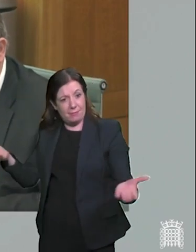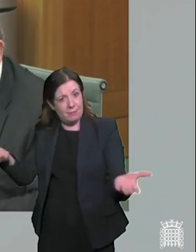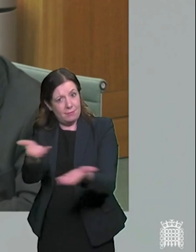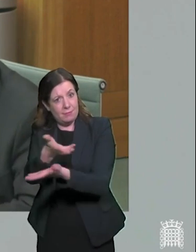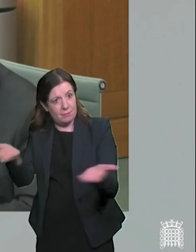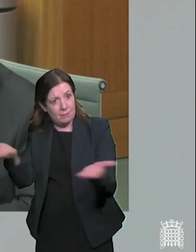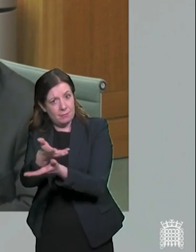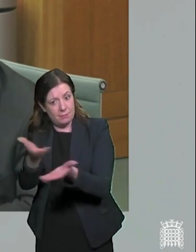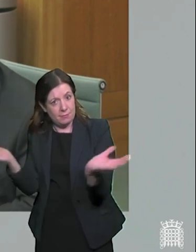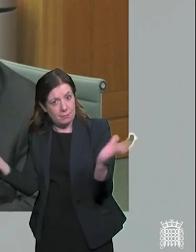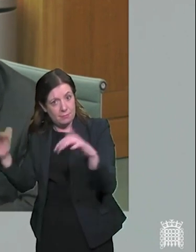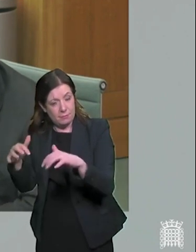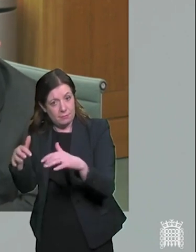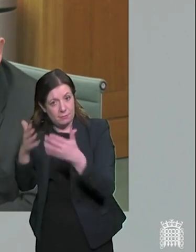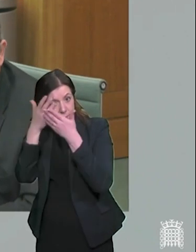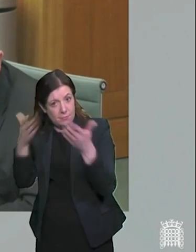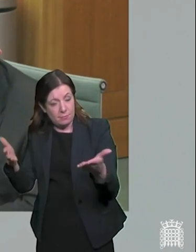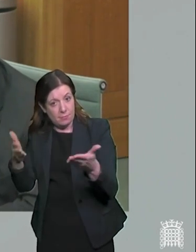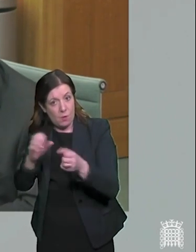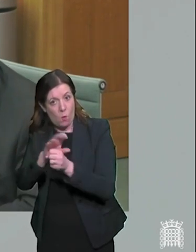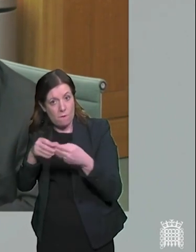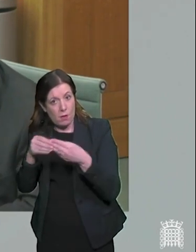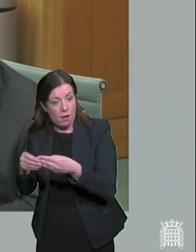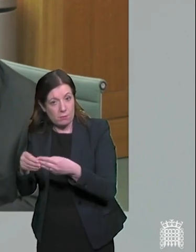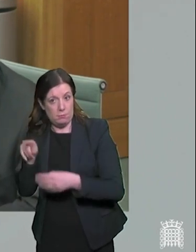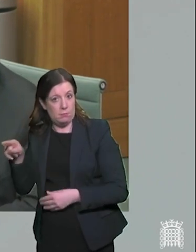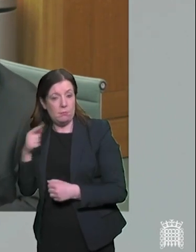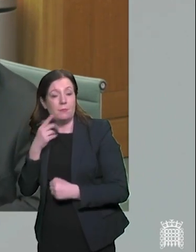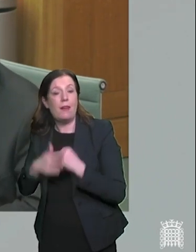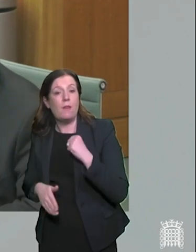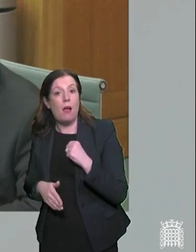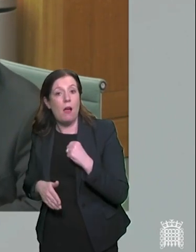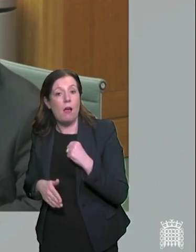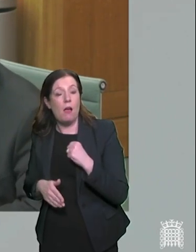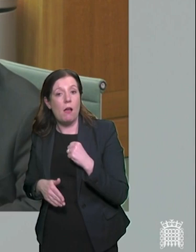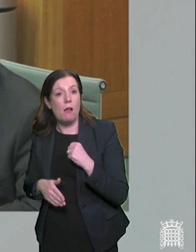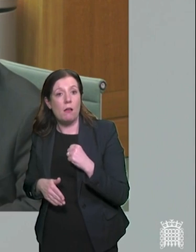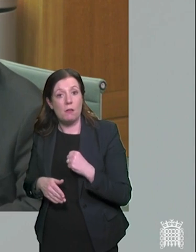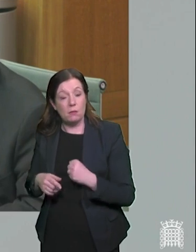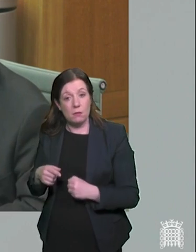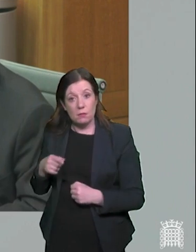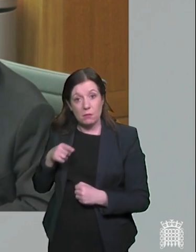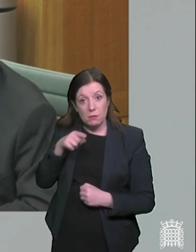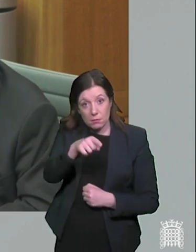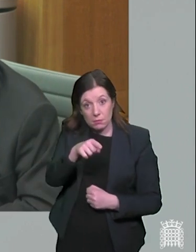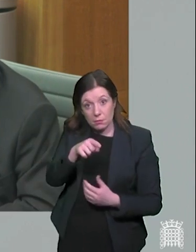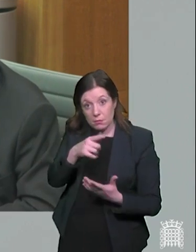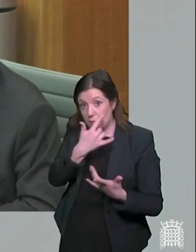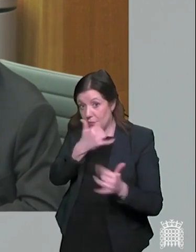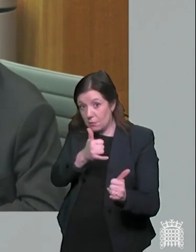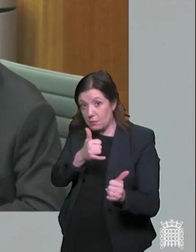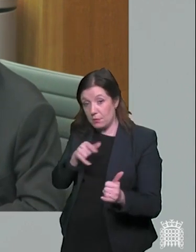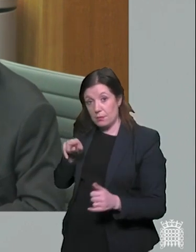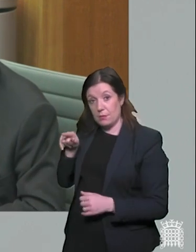any gatherings had been compliant with COVID guidance. Is it correct that you received no